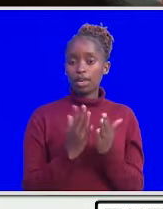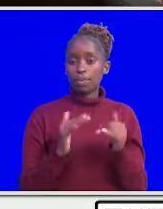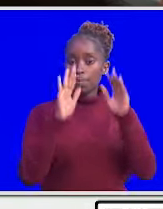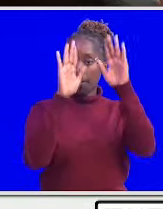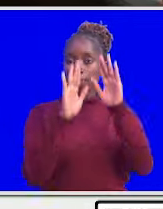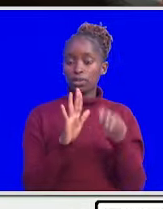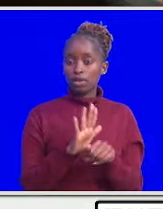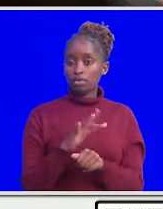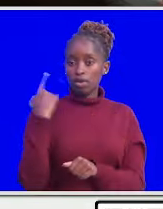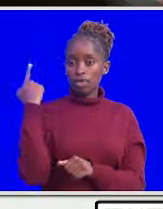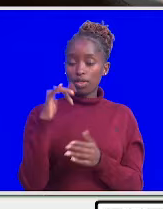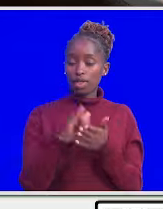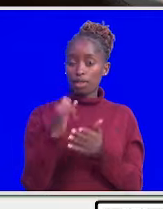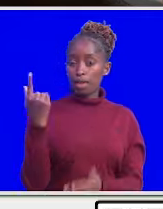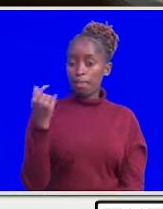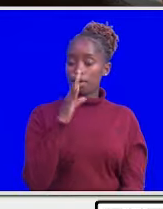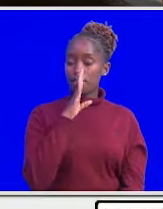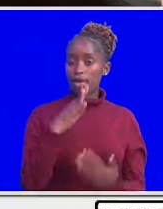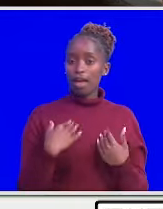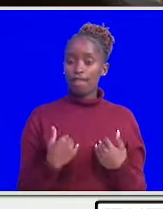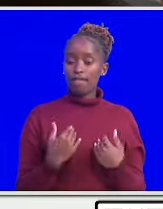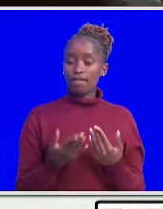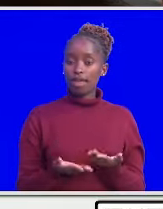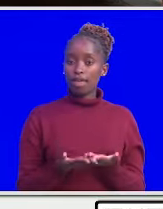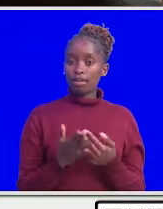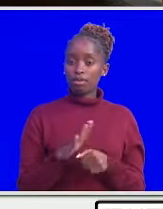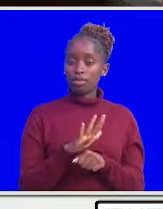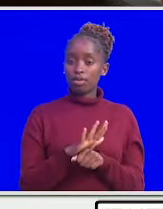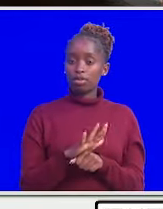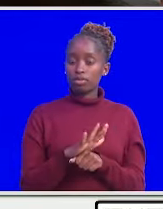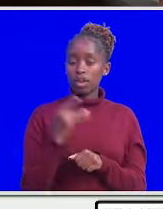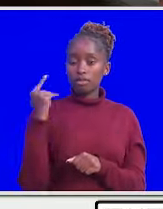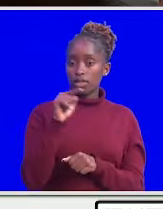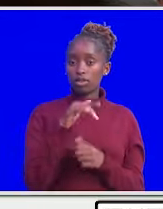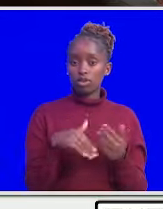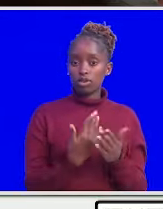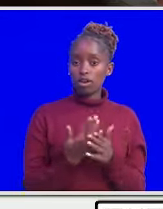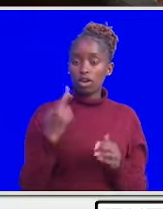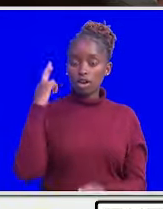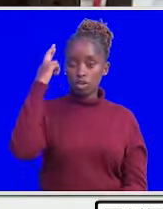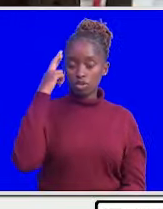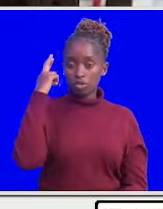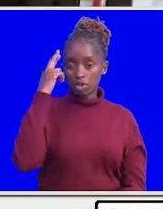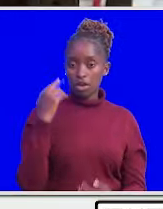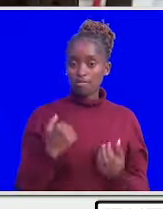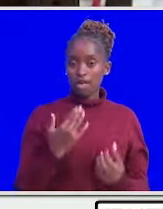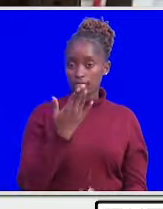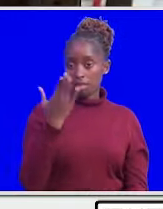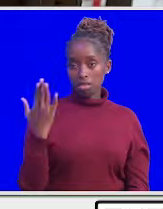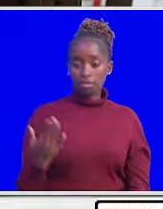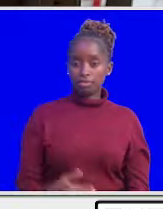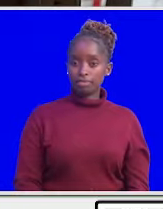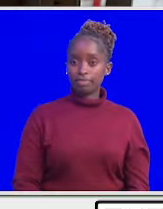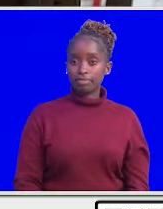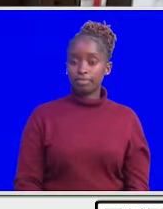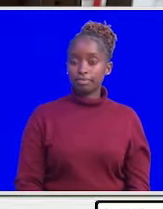the money to be periodically replenished for the reasons I just gave. Take to improve